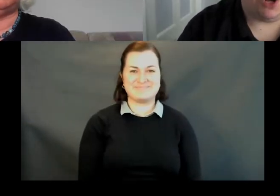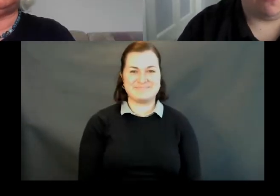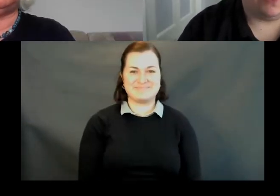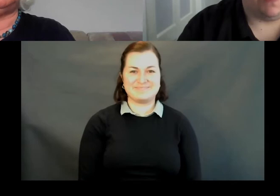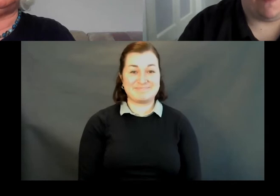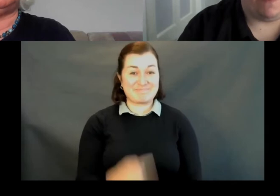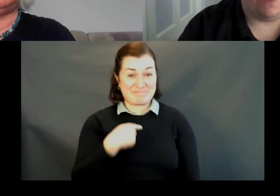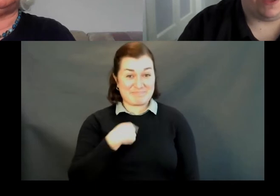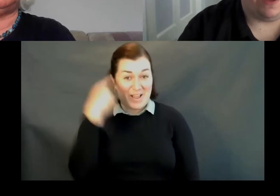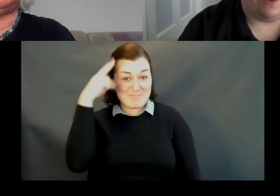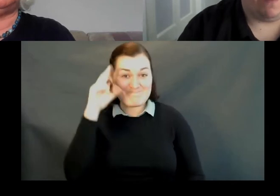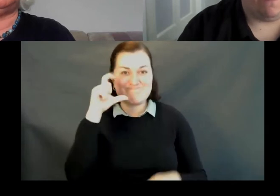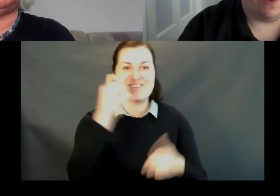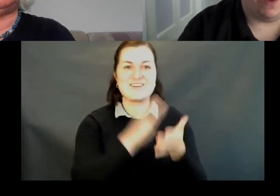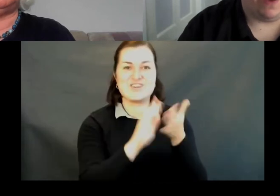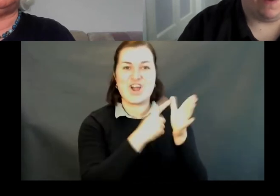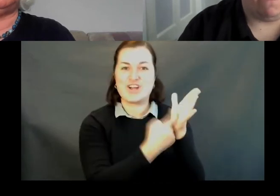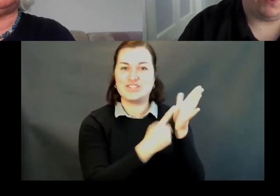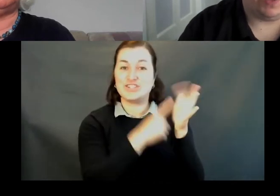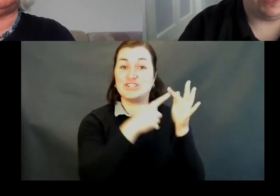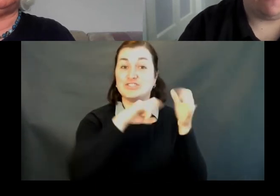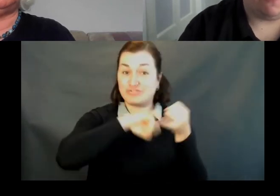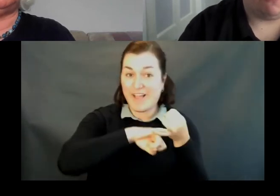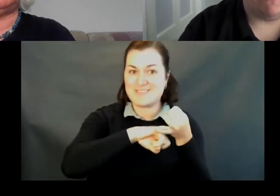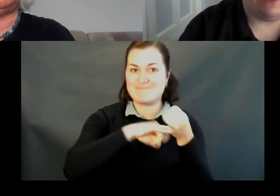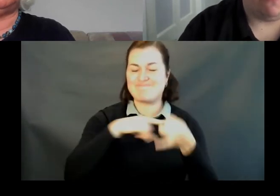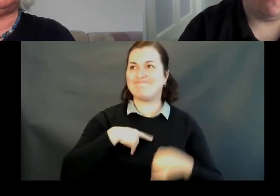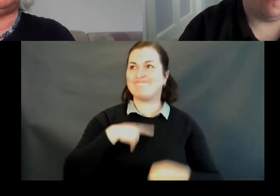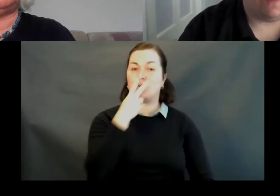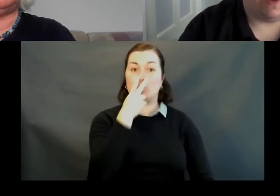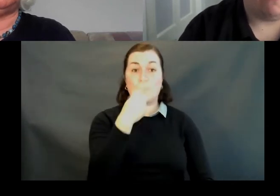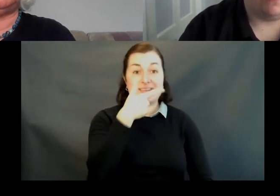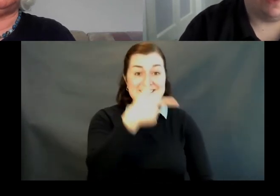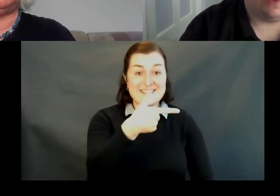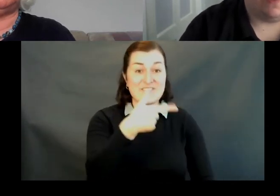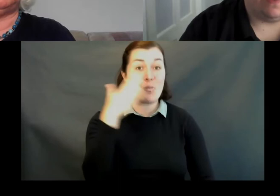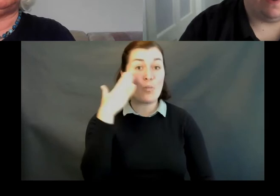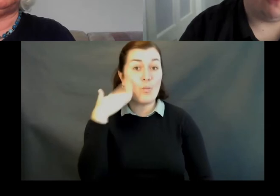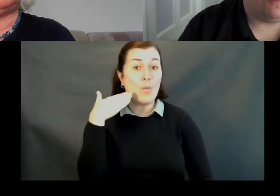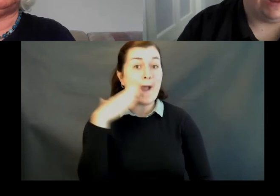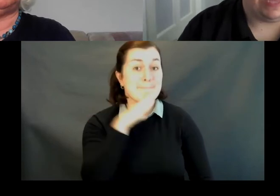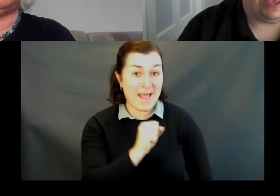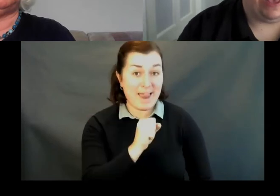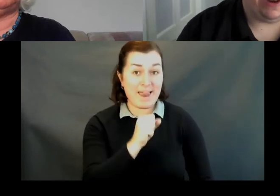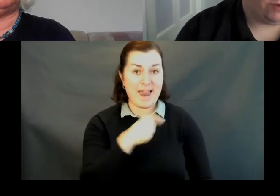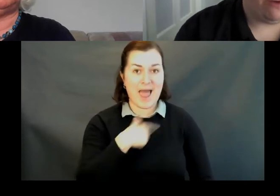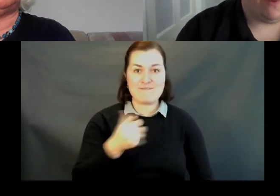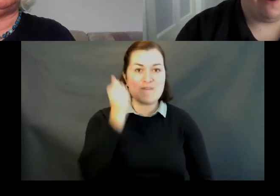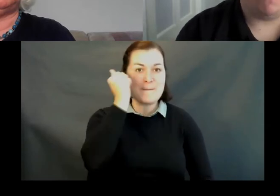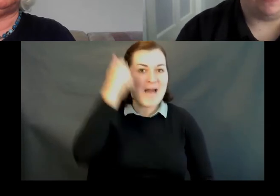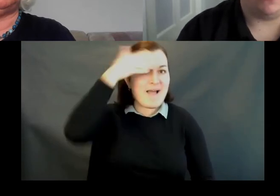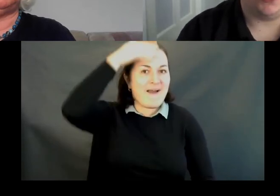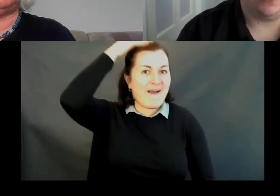I'm Charles. A bit about me. I'm a 27-year-old male, white male. I've got black hair and I'm